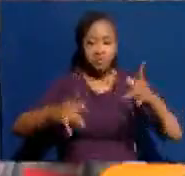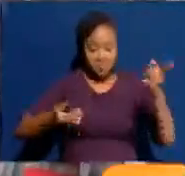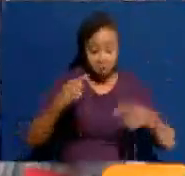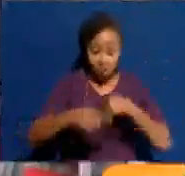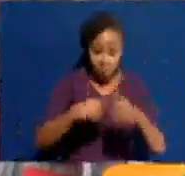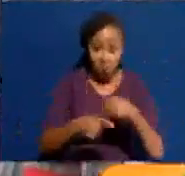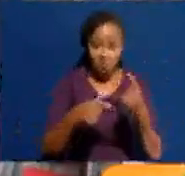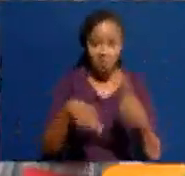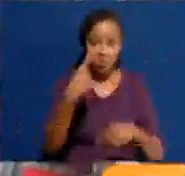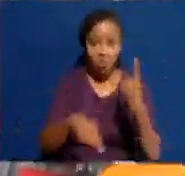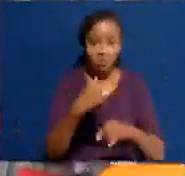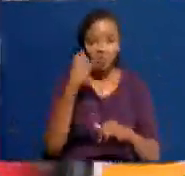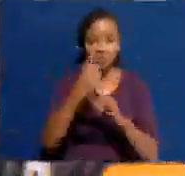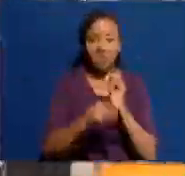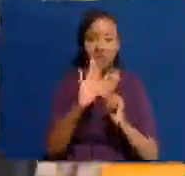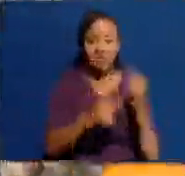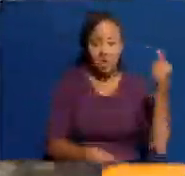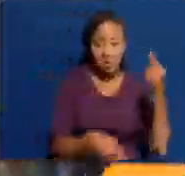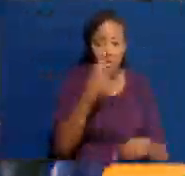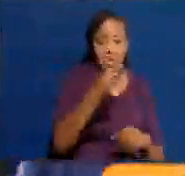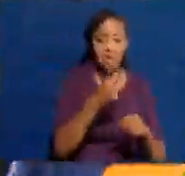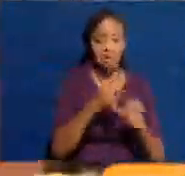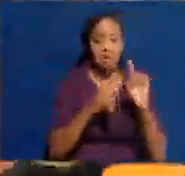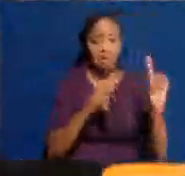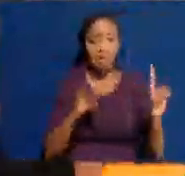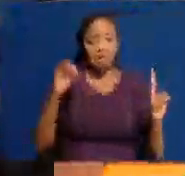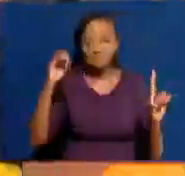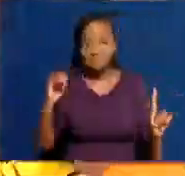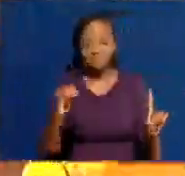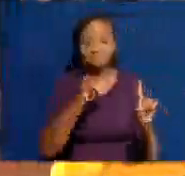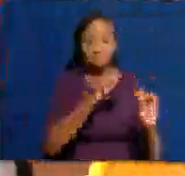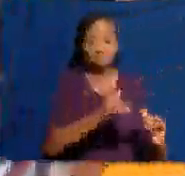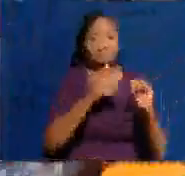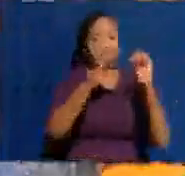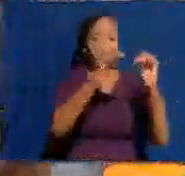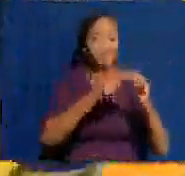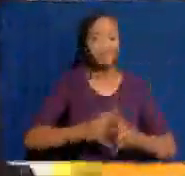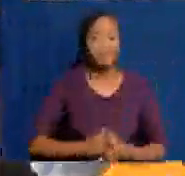concluded, Shabana winning by the solitary goal that earned them promotion.